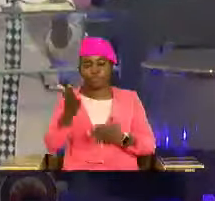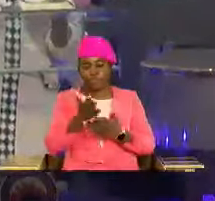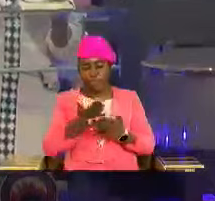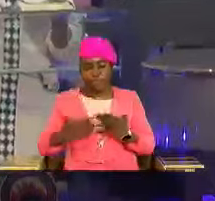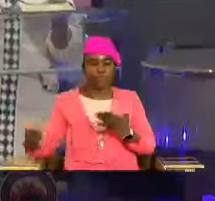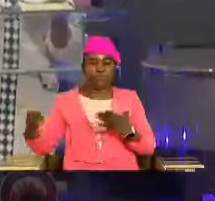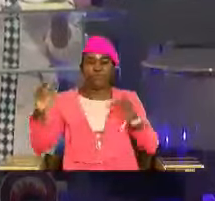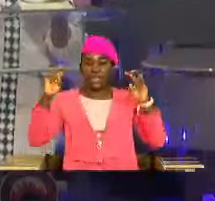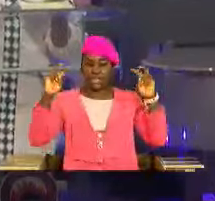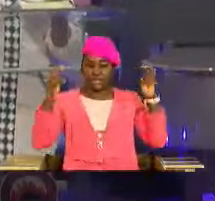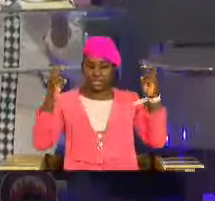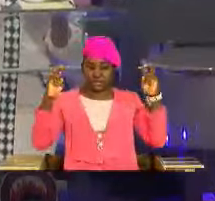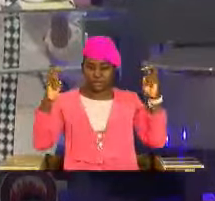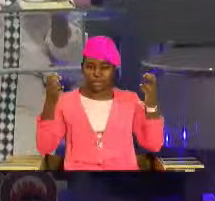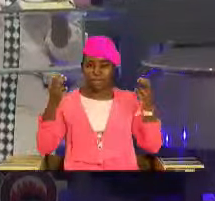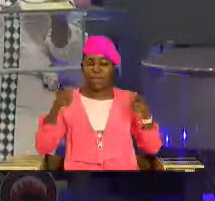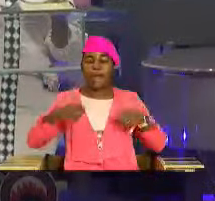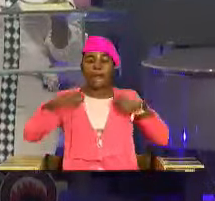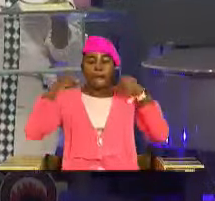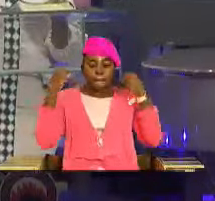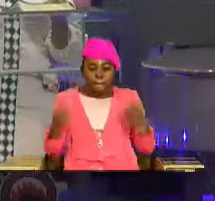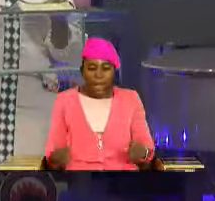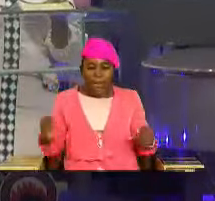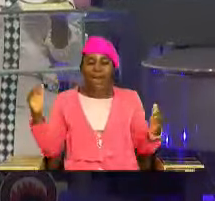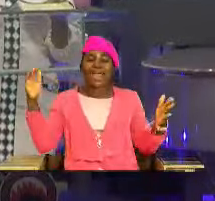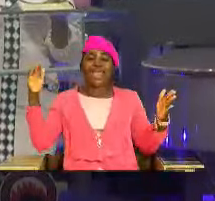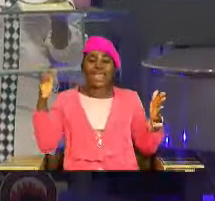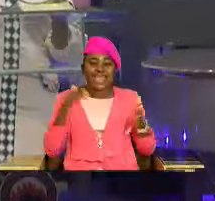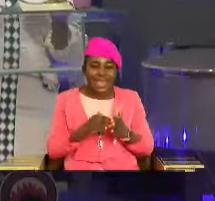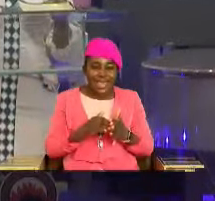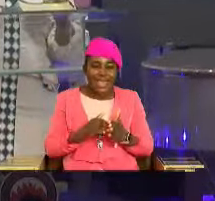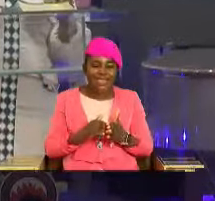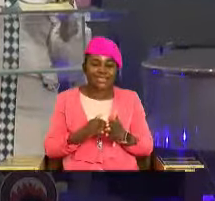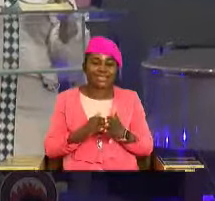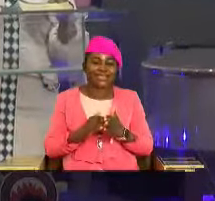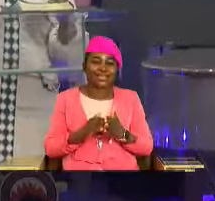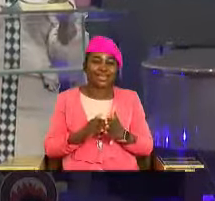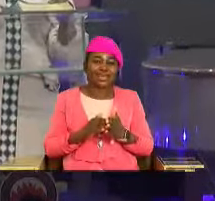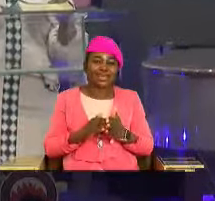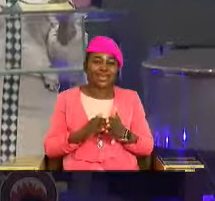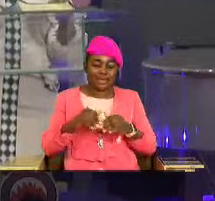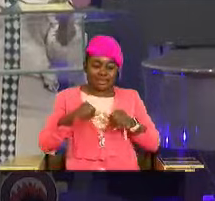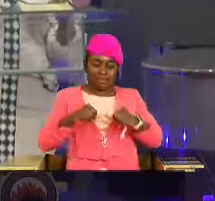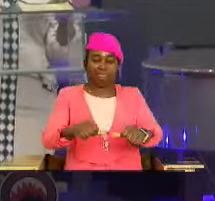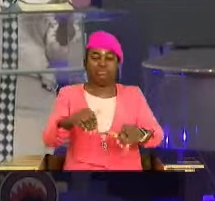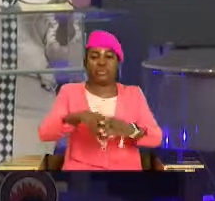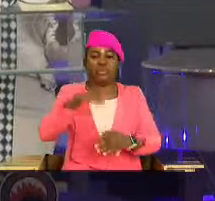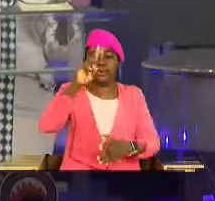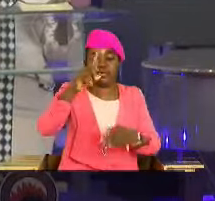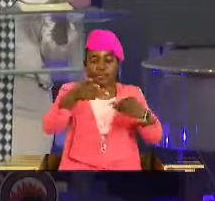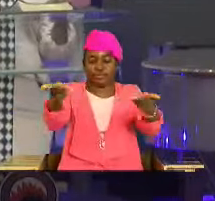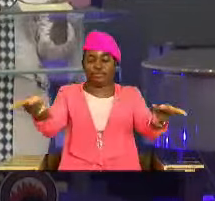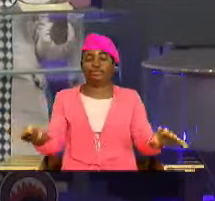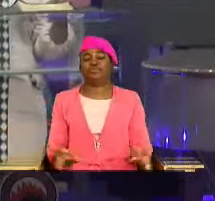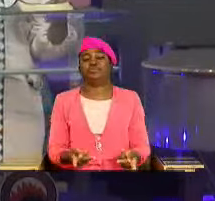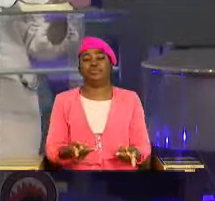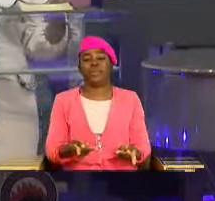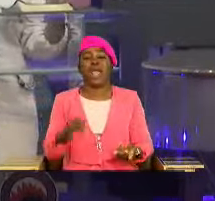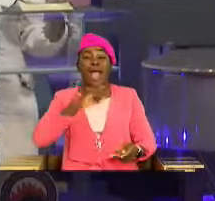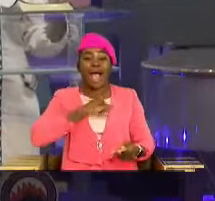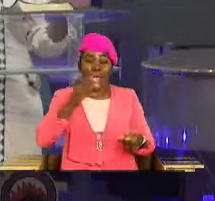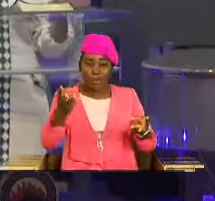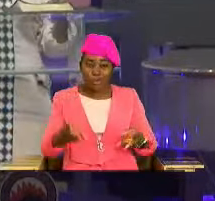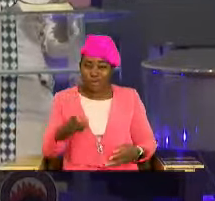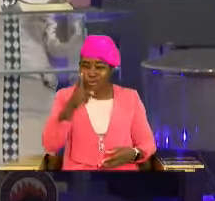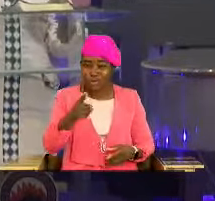title power against stagnancy I want you to shout like a w dead